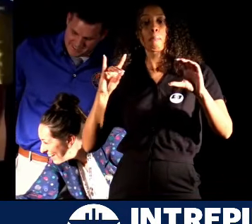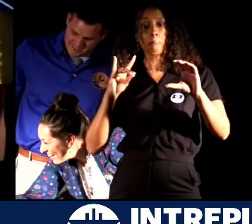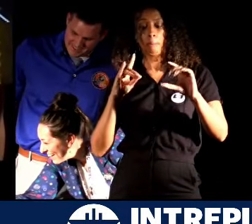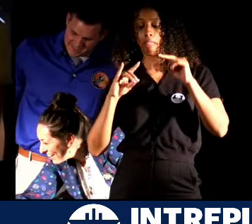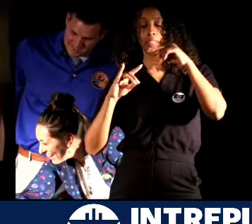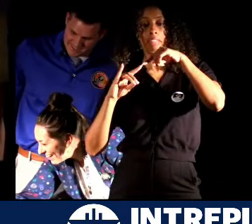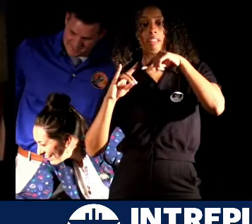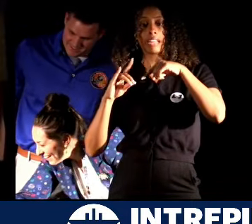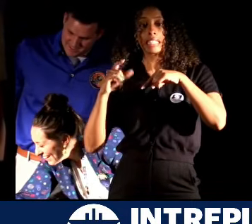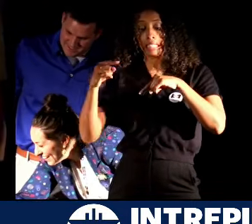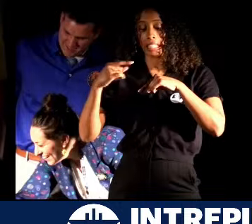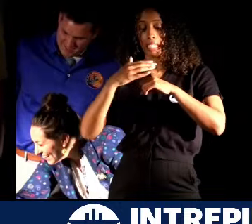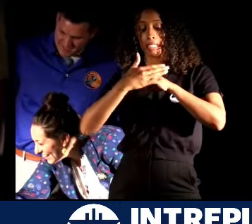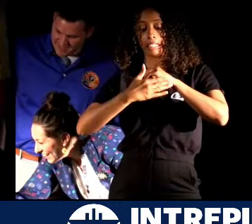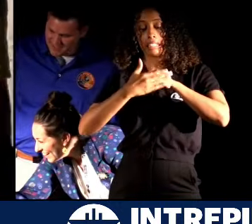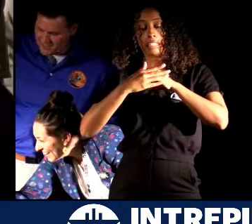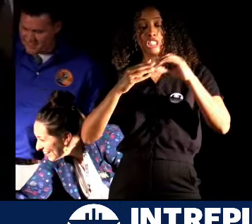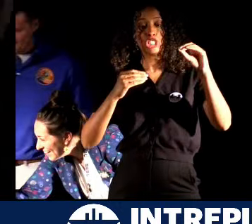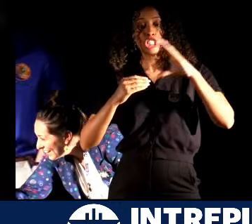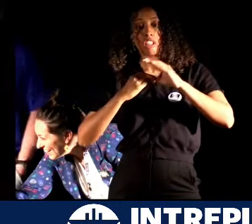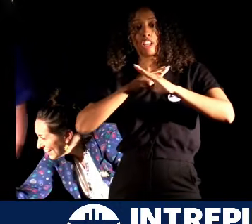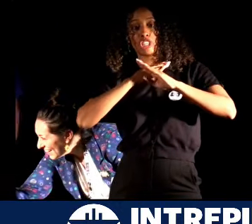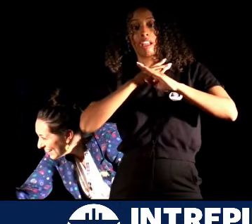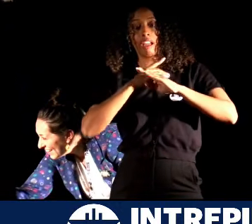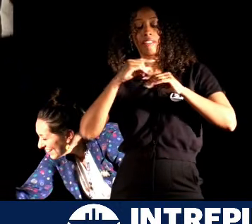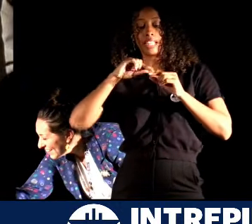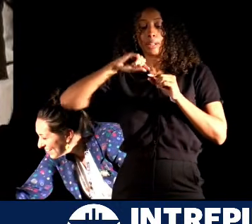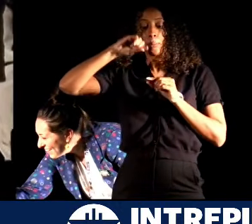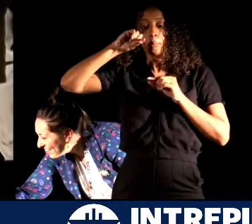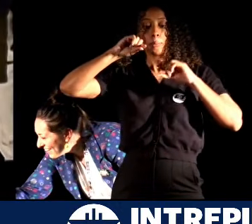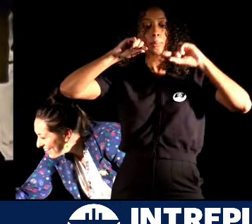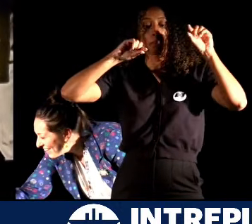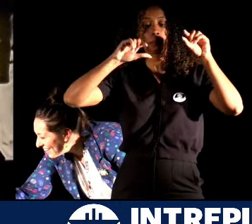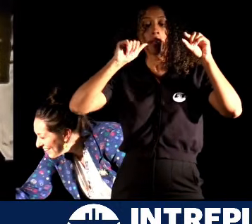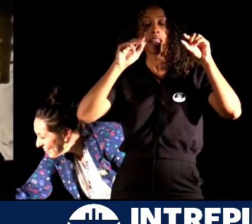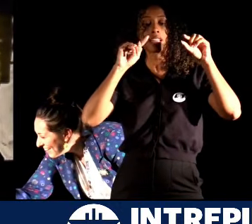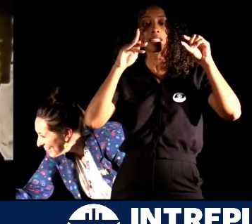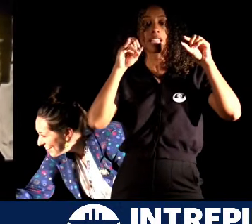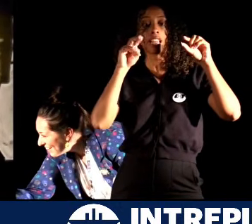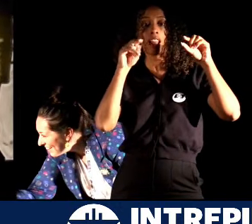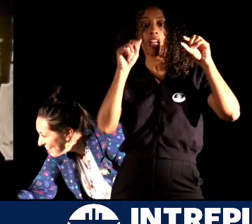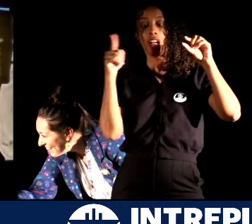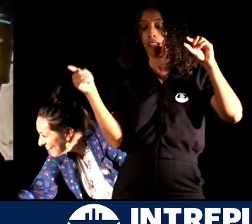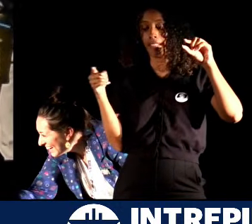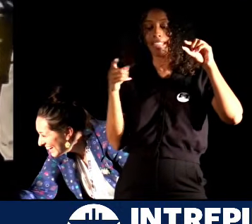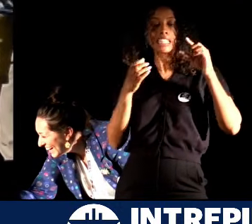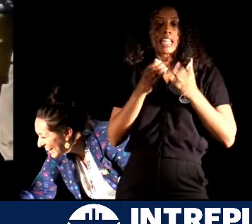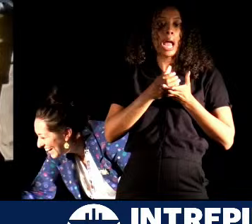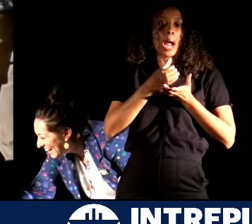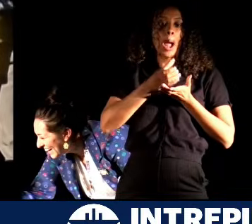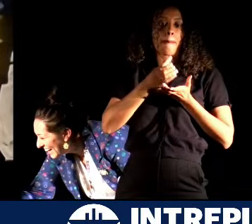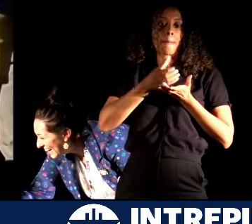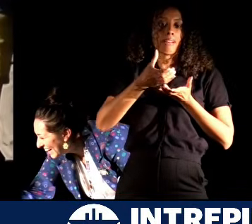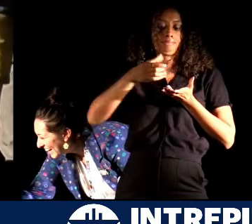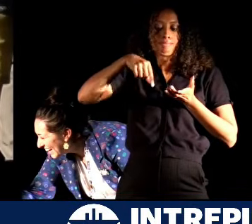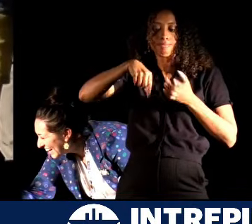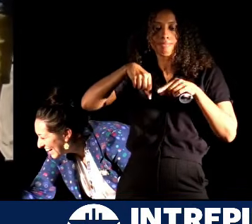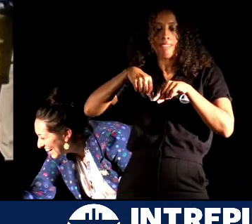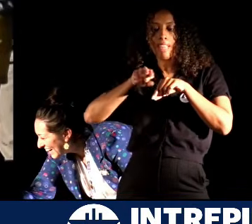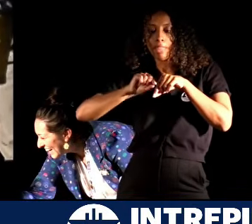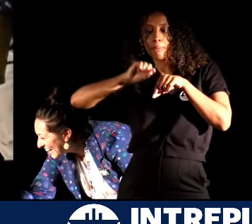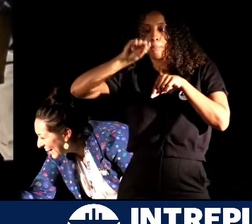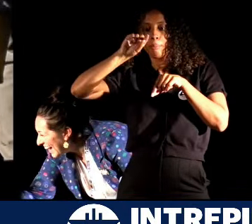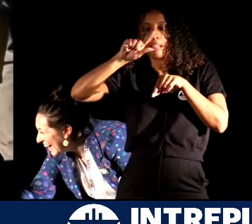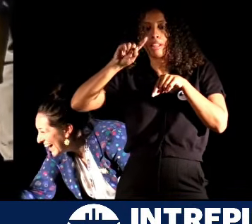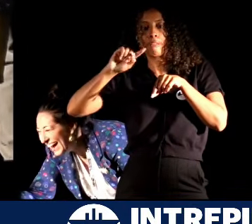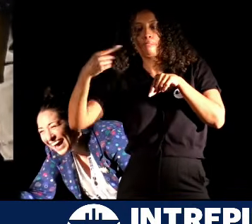This is the sun shield. These are some of the antennas. That's the cup. Yes. And this is an antenna that keeps falling